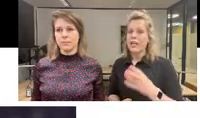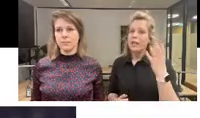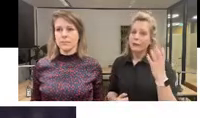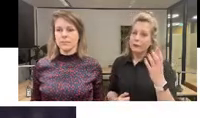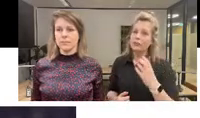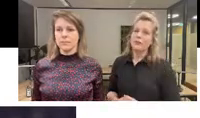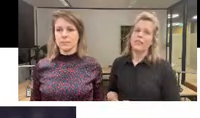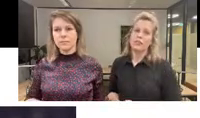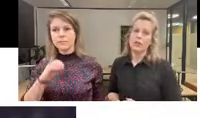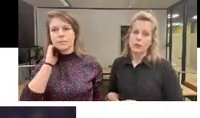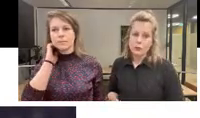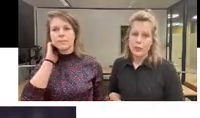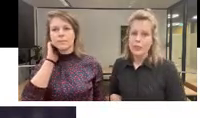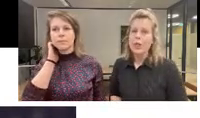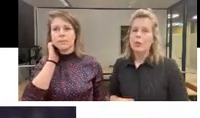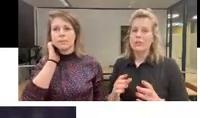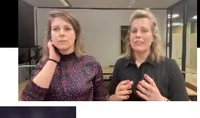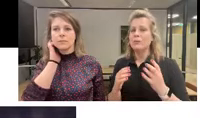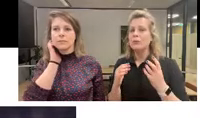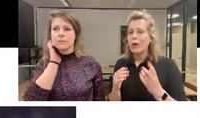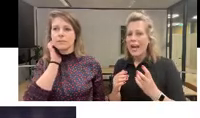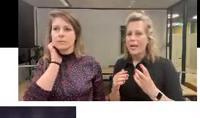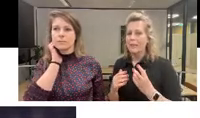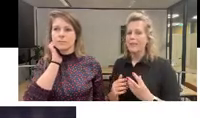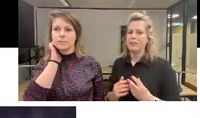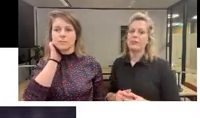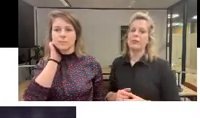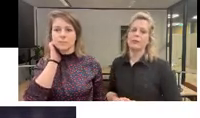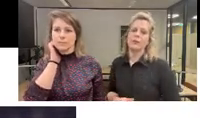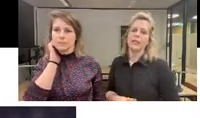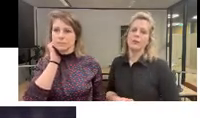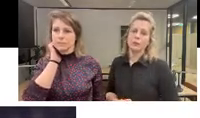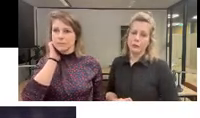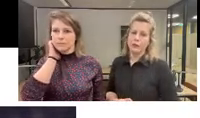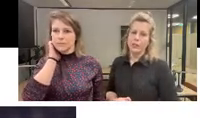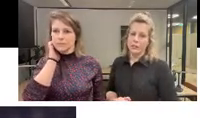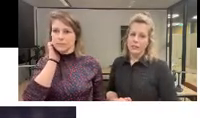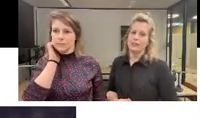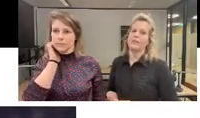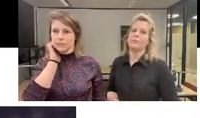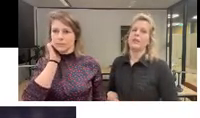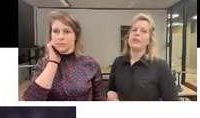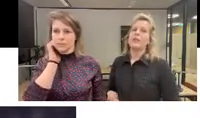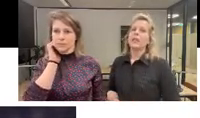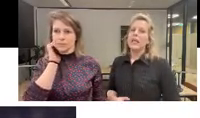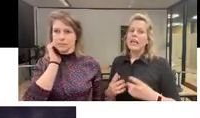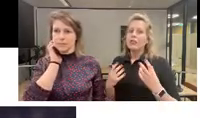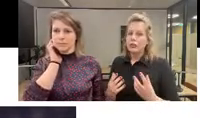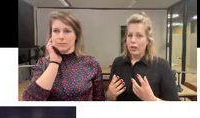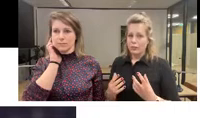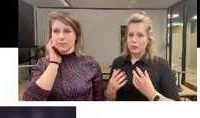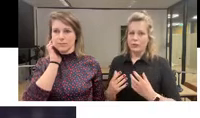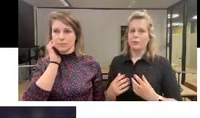such adverse events occurring was deemed too high based on the referring clinician.